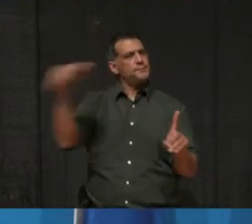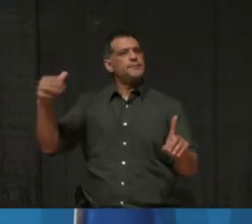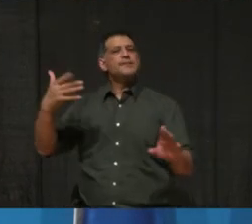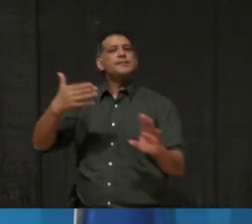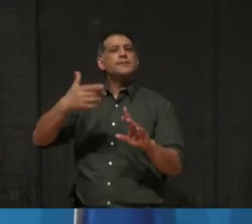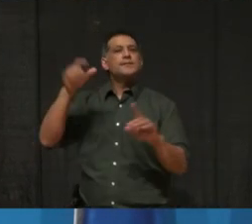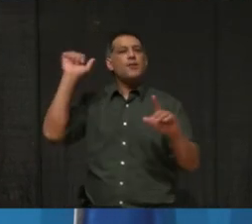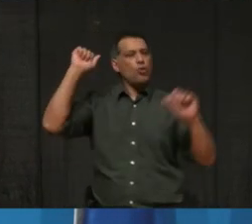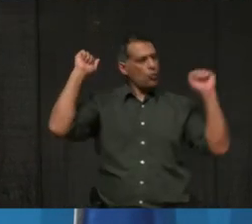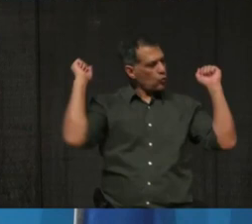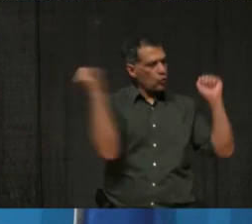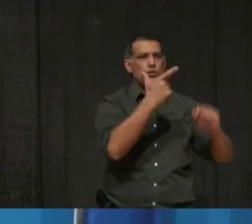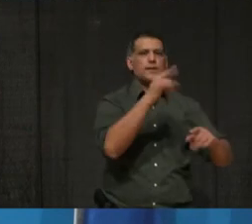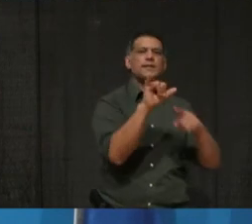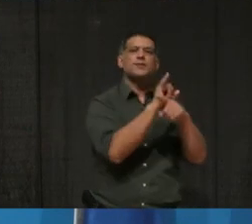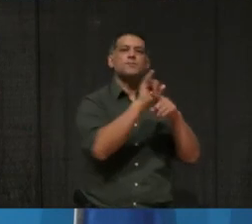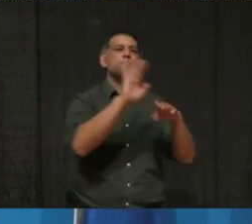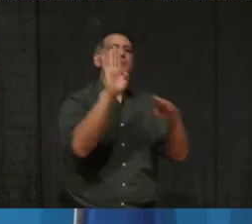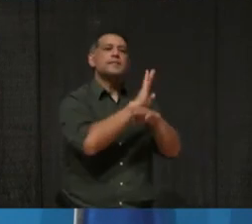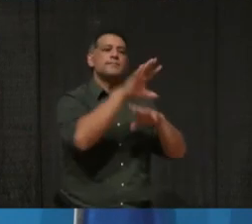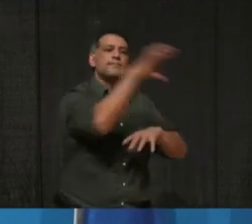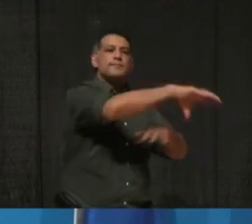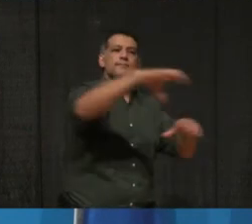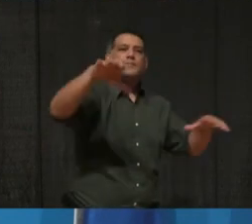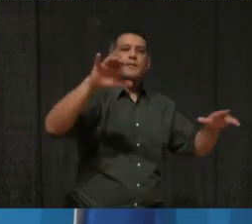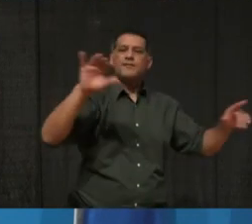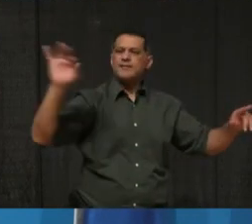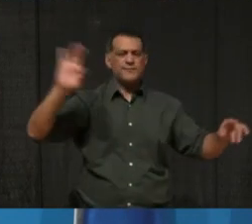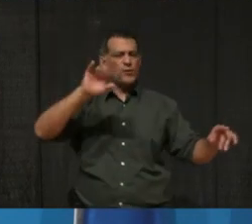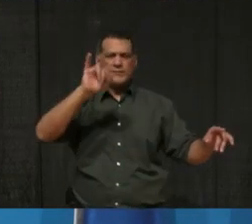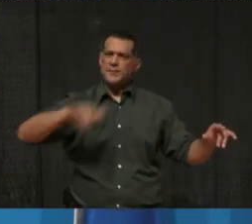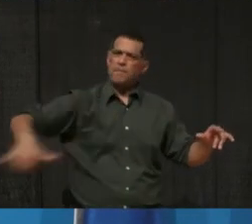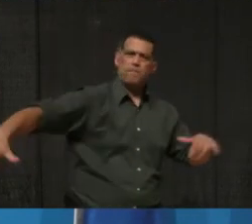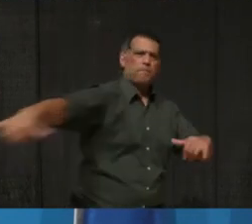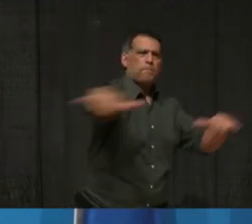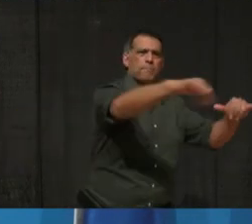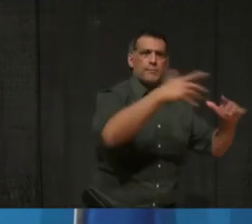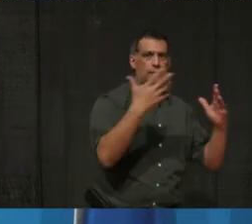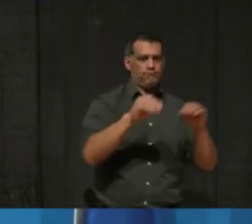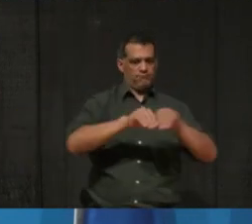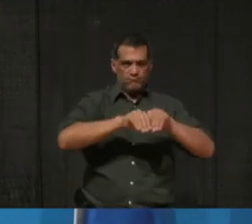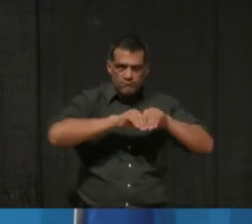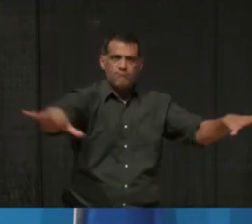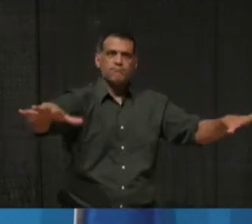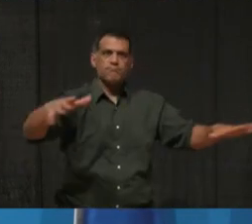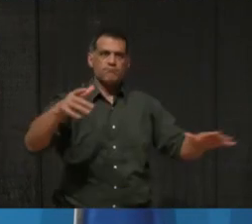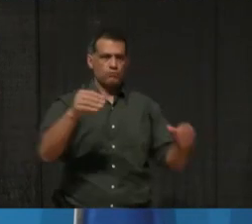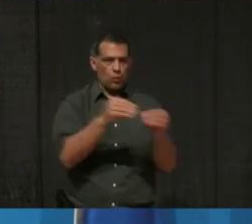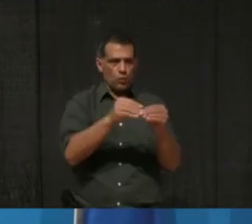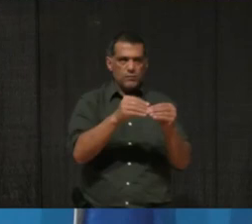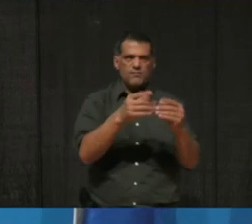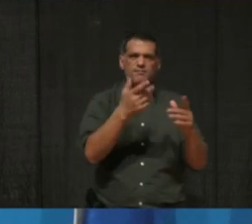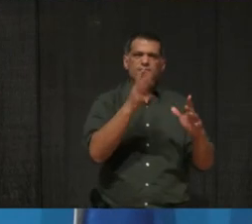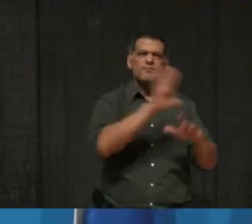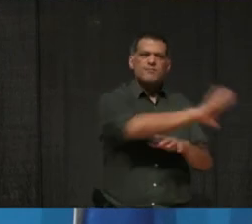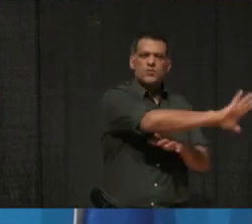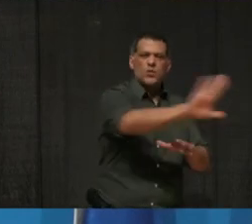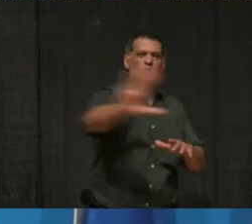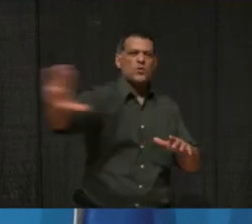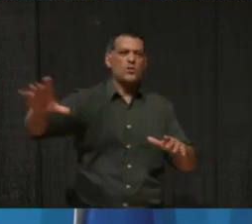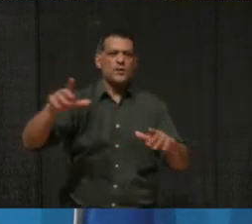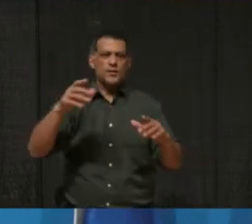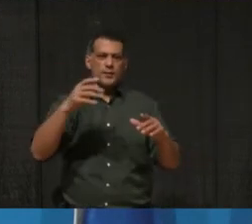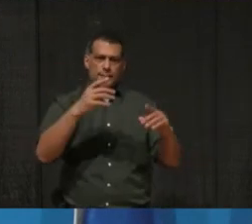settings that are deemed to be a high risk, or if there's an infection spread that has to meet some kind of threshold before public health can